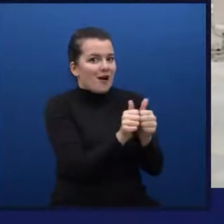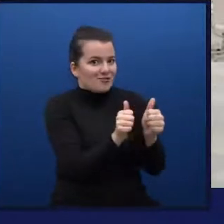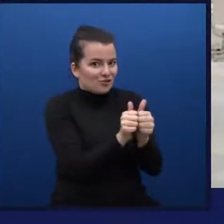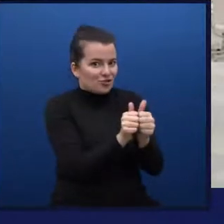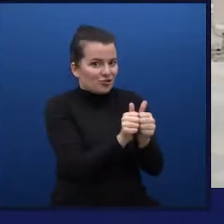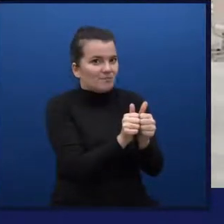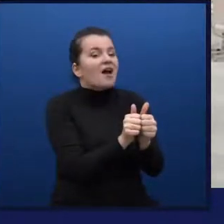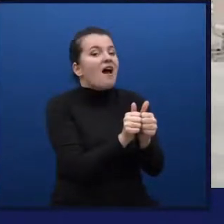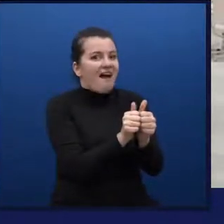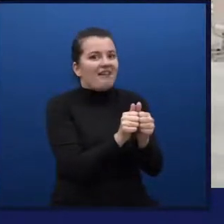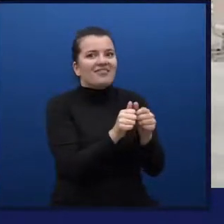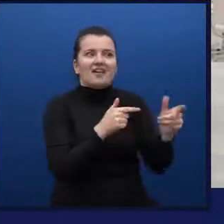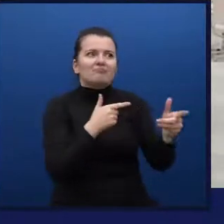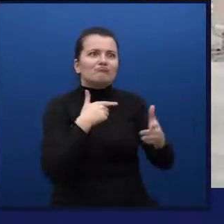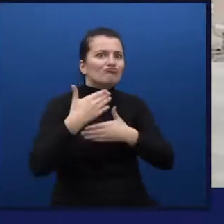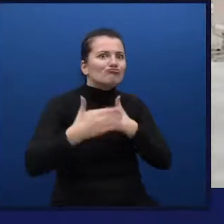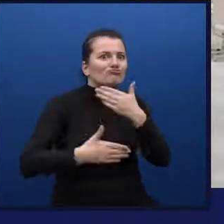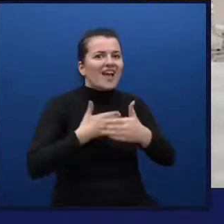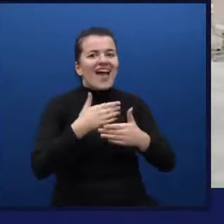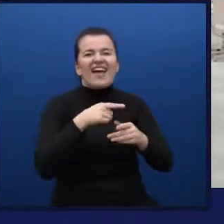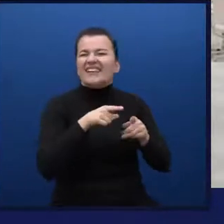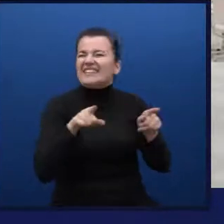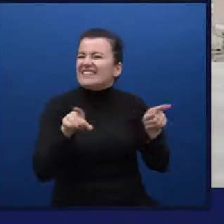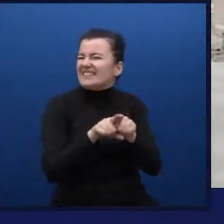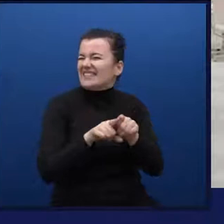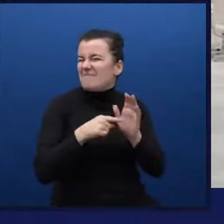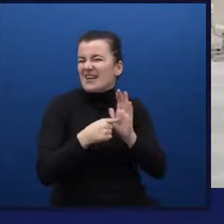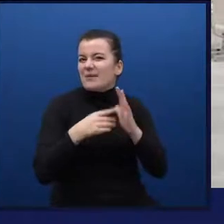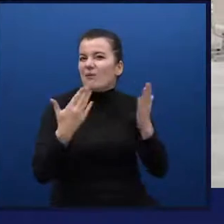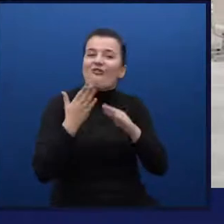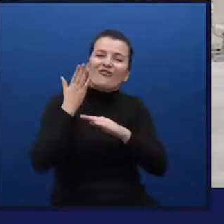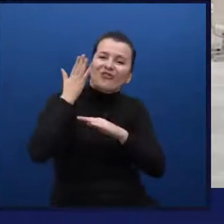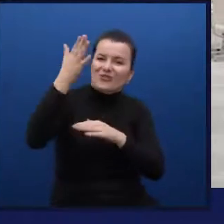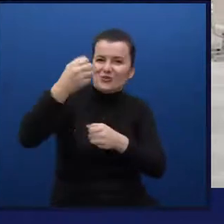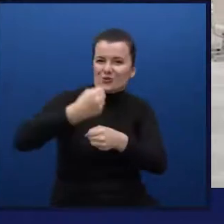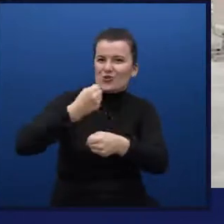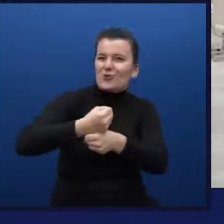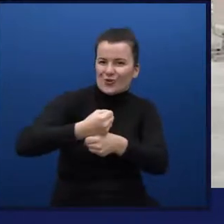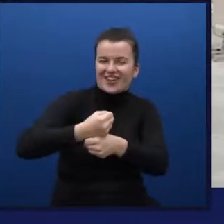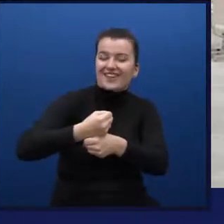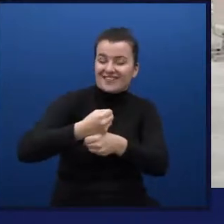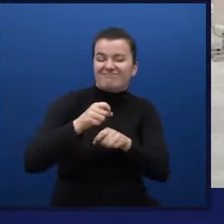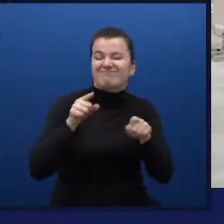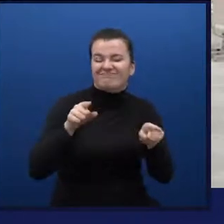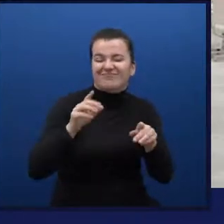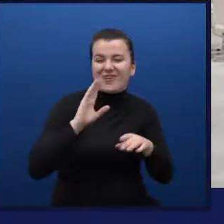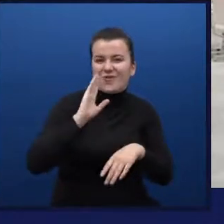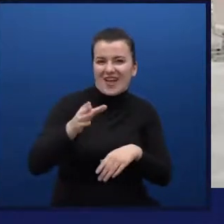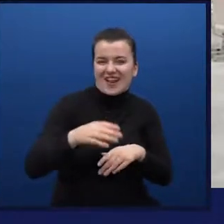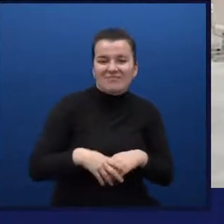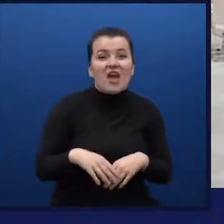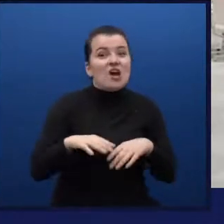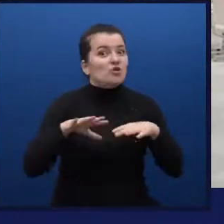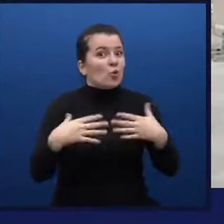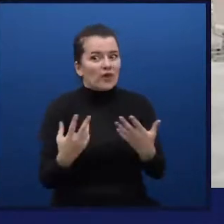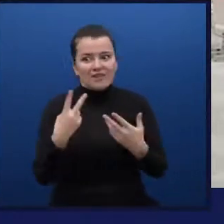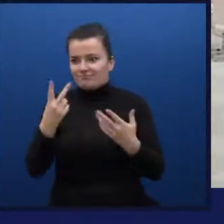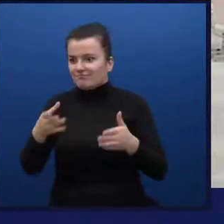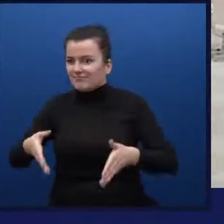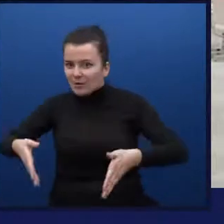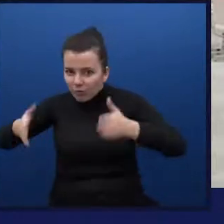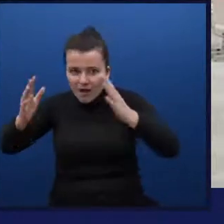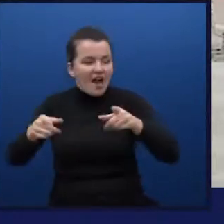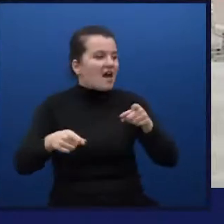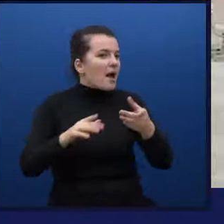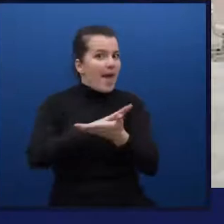future of work. So that's kind of how the project came about. It was more putting people first than technology and making sure that